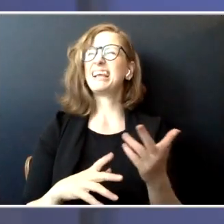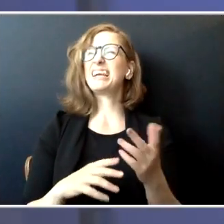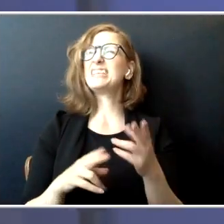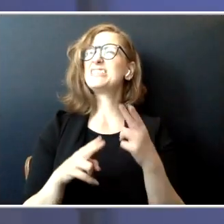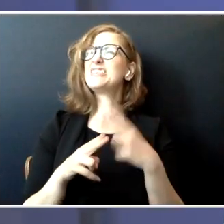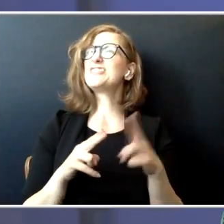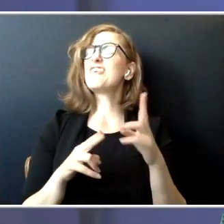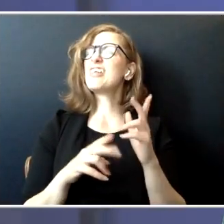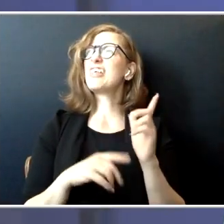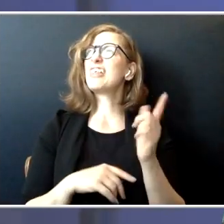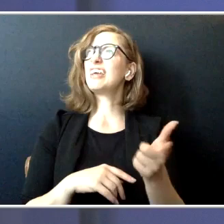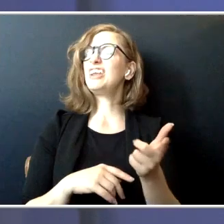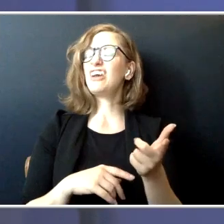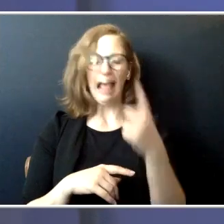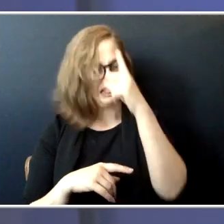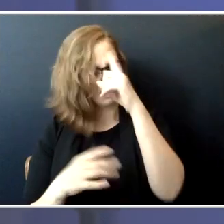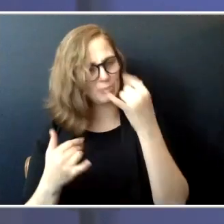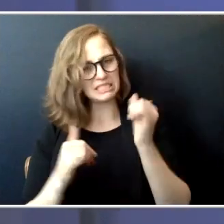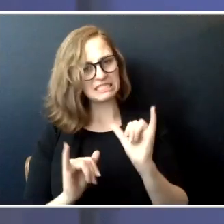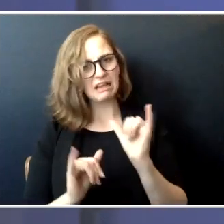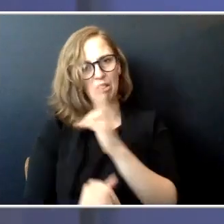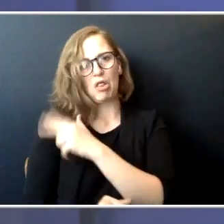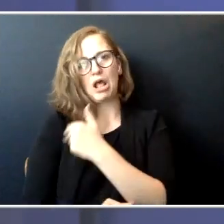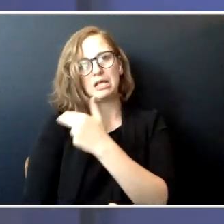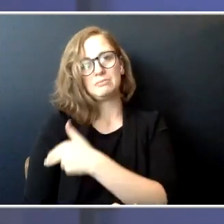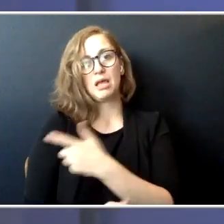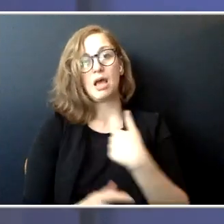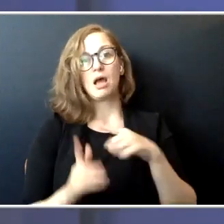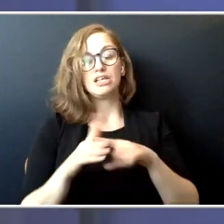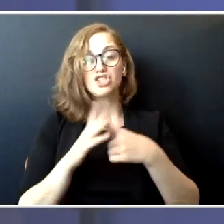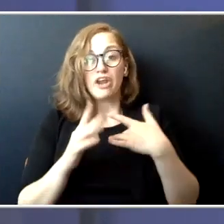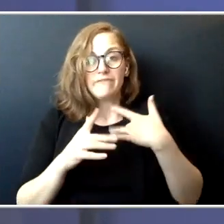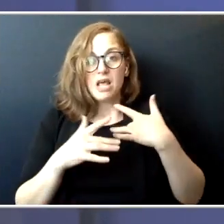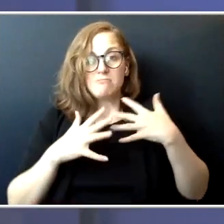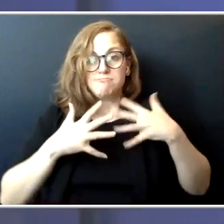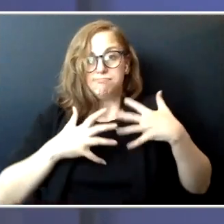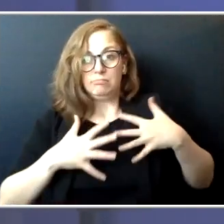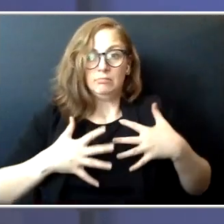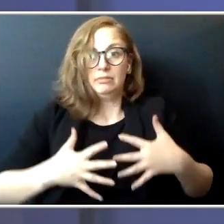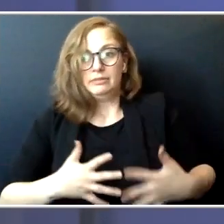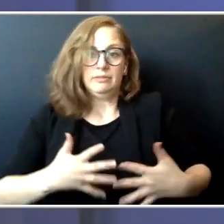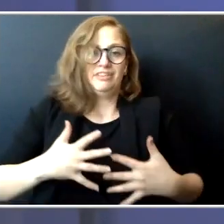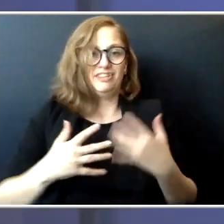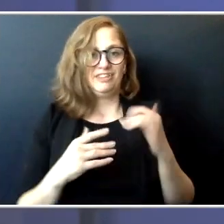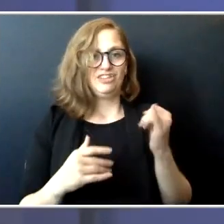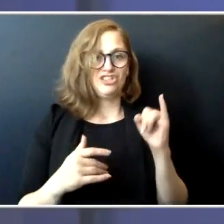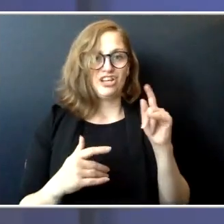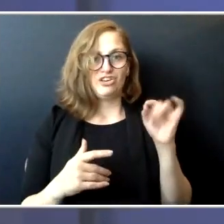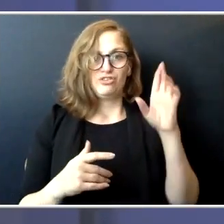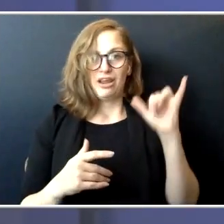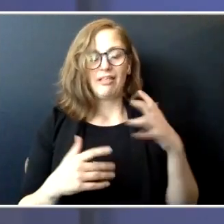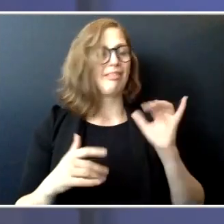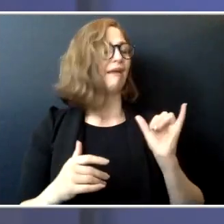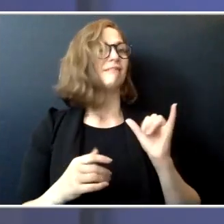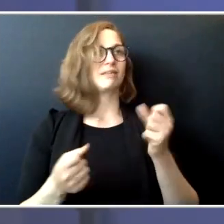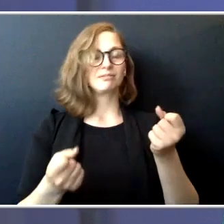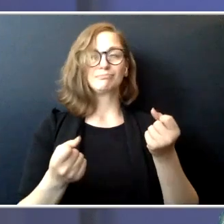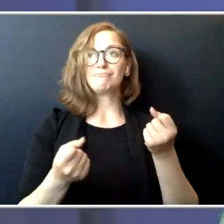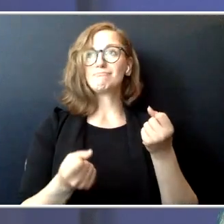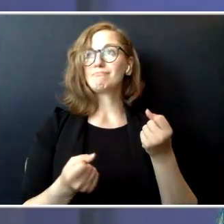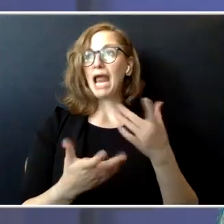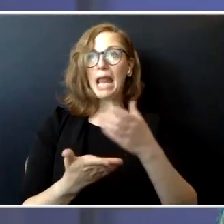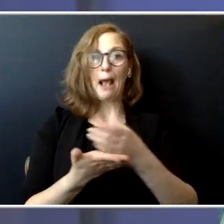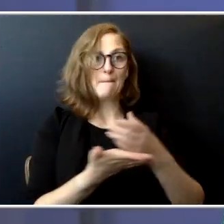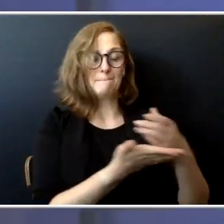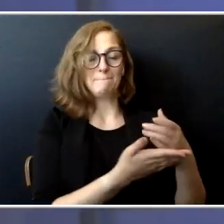hospital recovering, I started to get jittery. It felt as if I drank several cups of coffee all at once. And it was